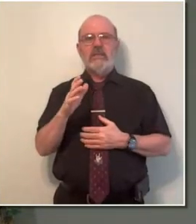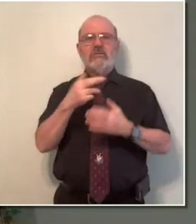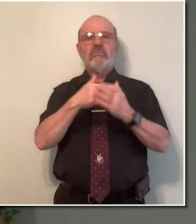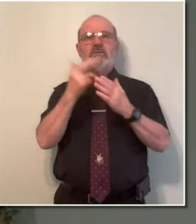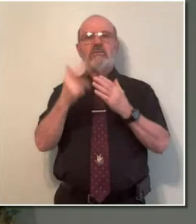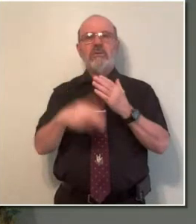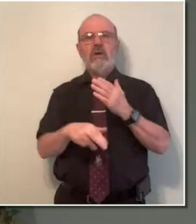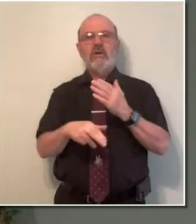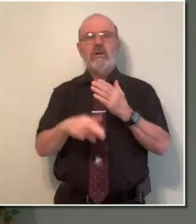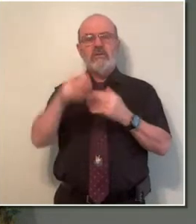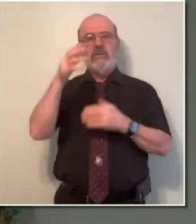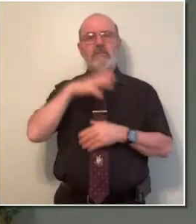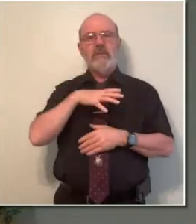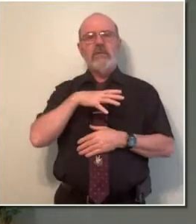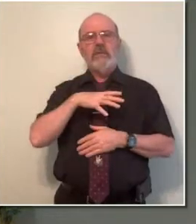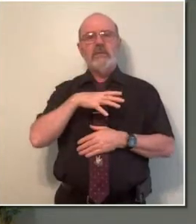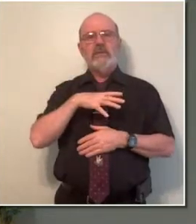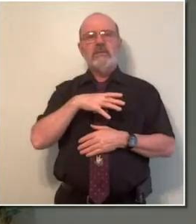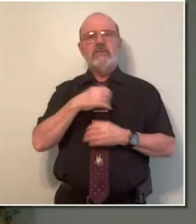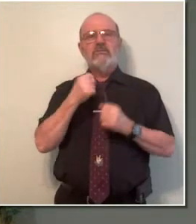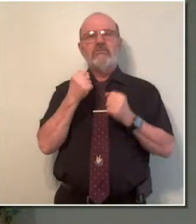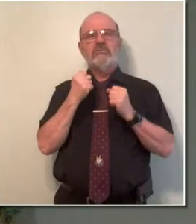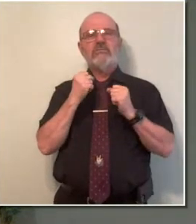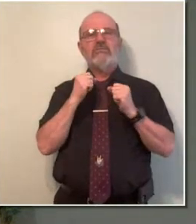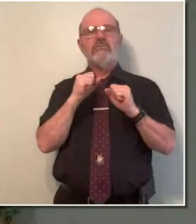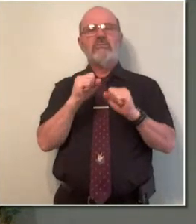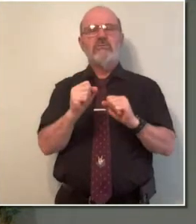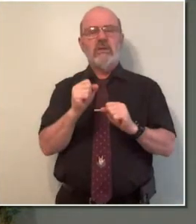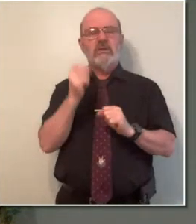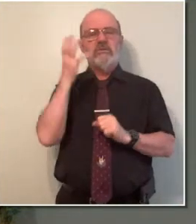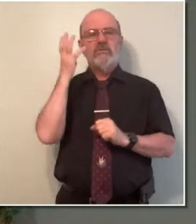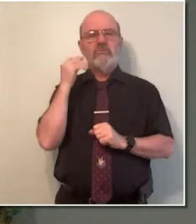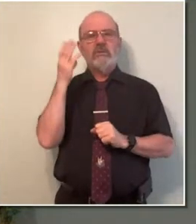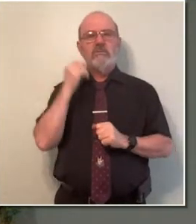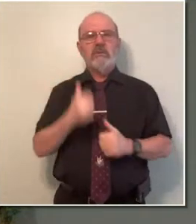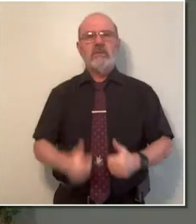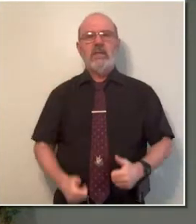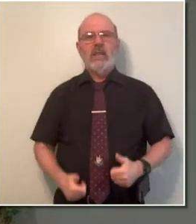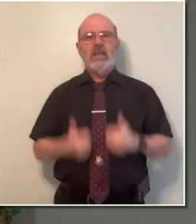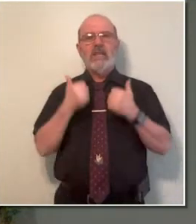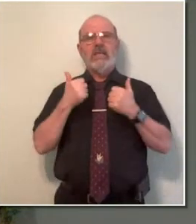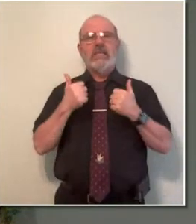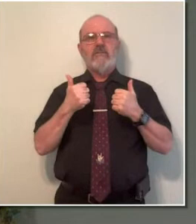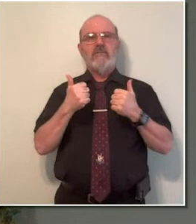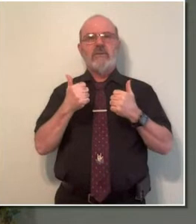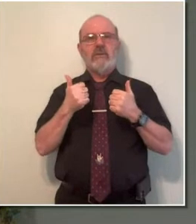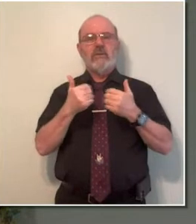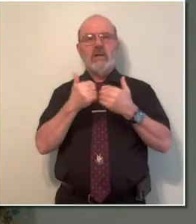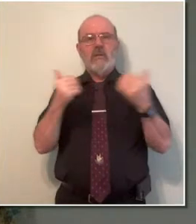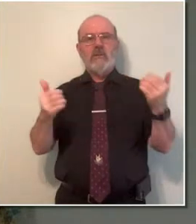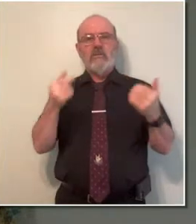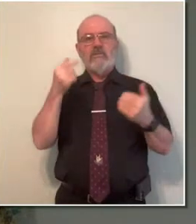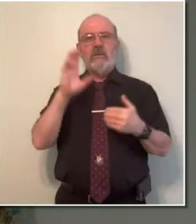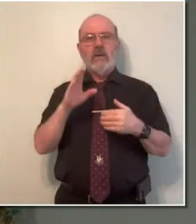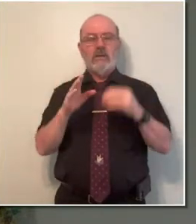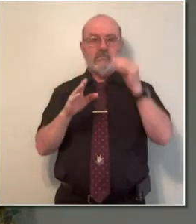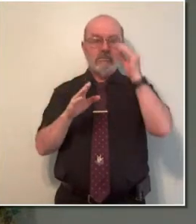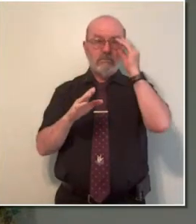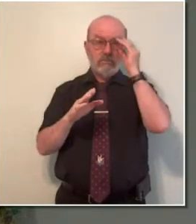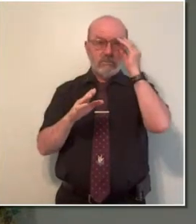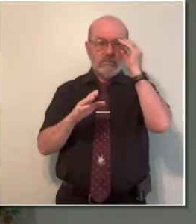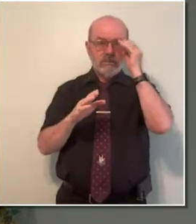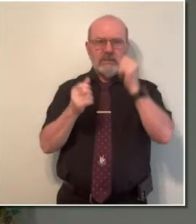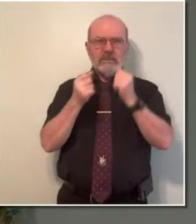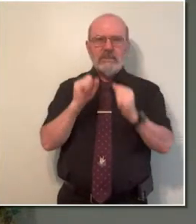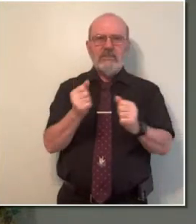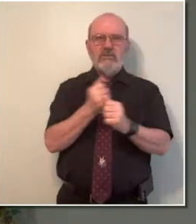a man who is trying to experience life apart from God. He's trying everything